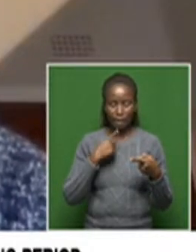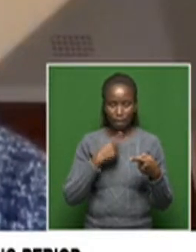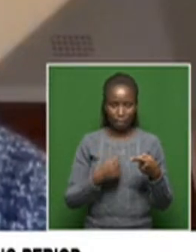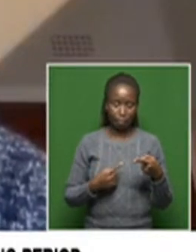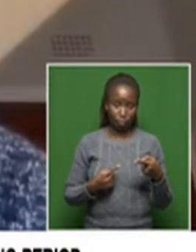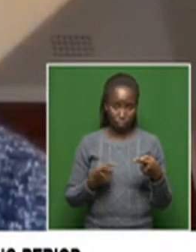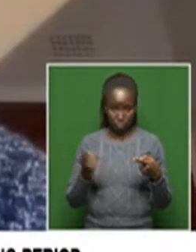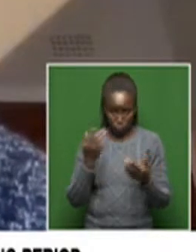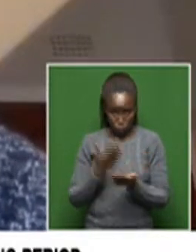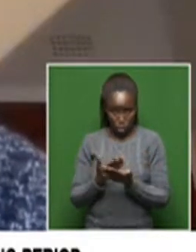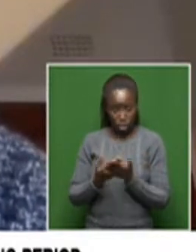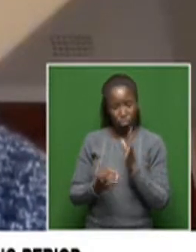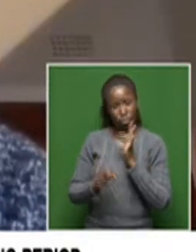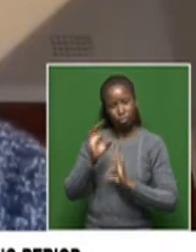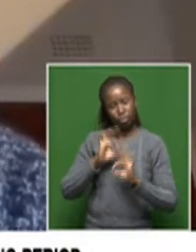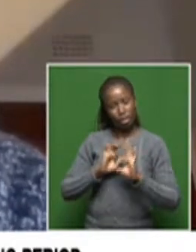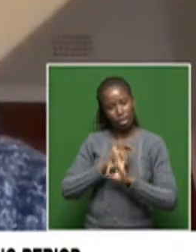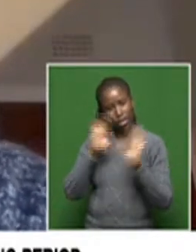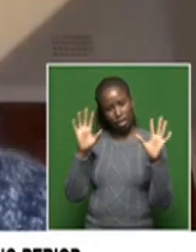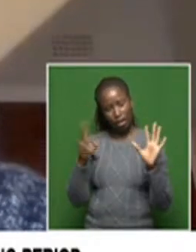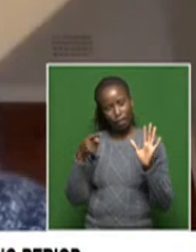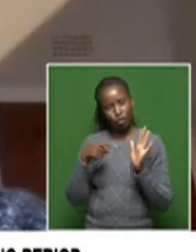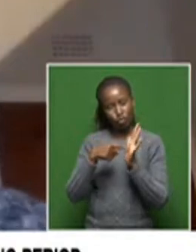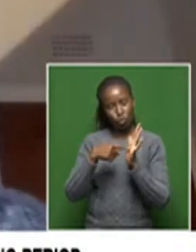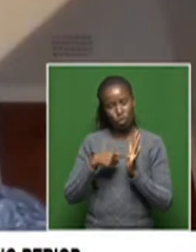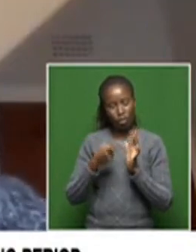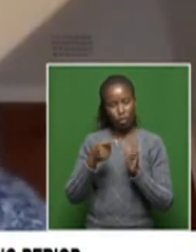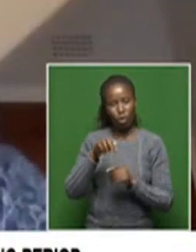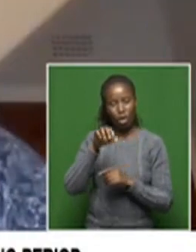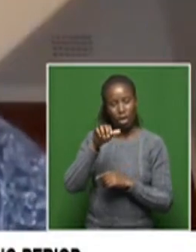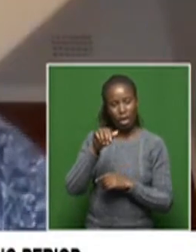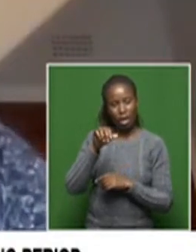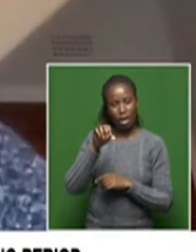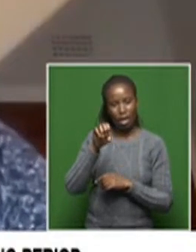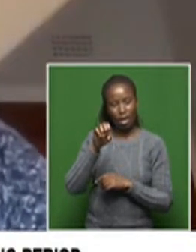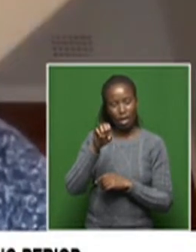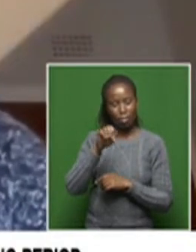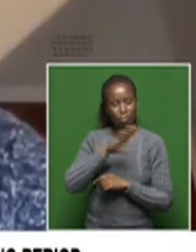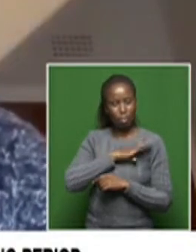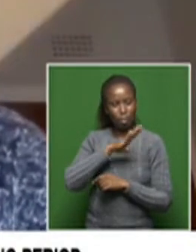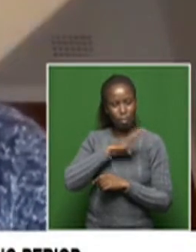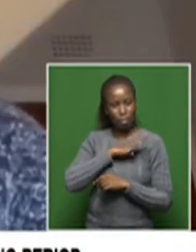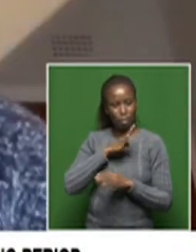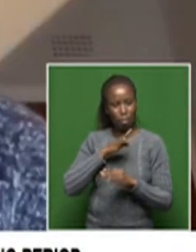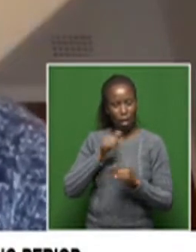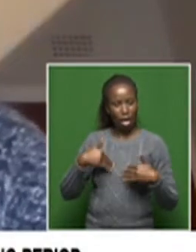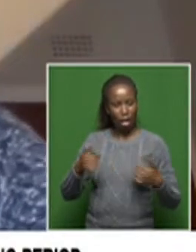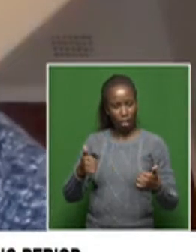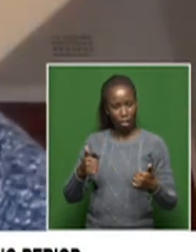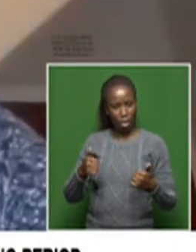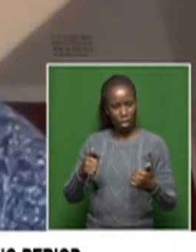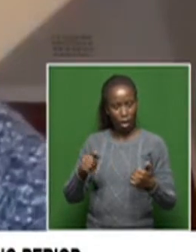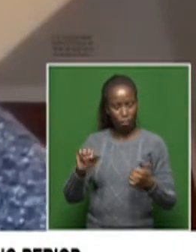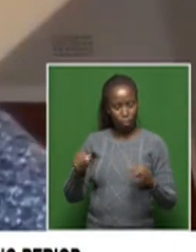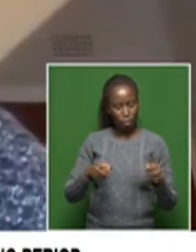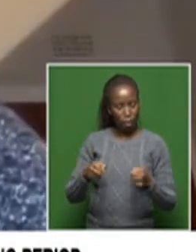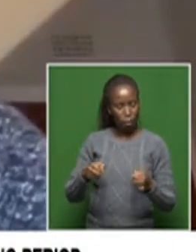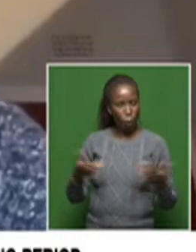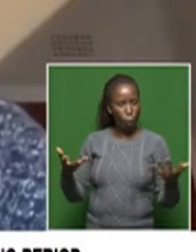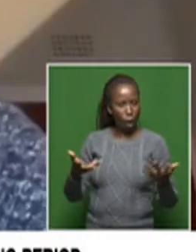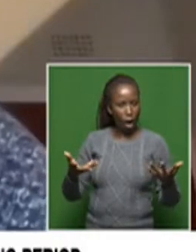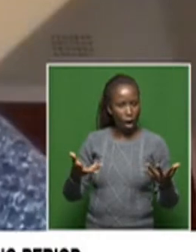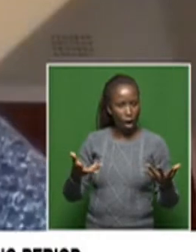you provide some clarity on the request for SANDF members to be deployed in Gauteng, and when are you expecting them to be deployed in which